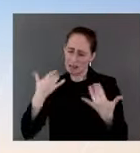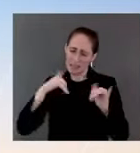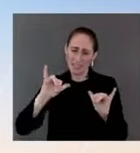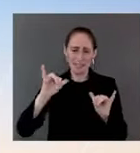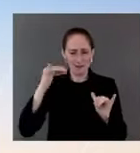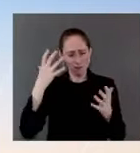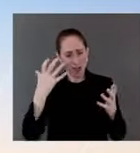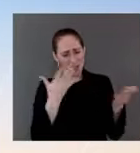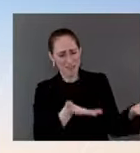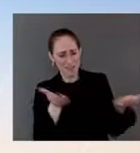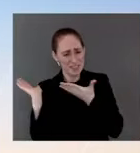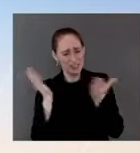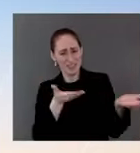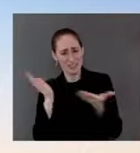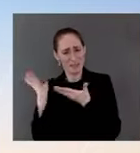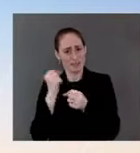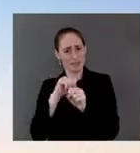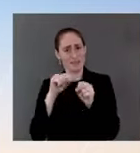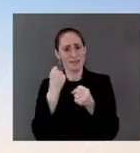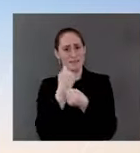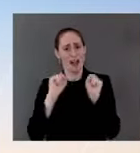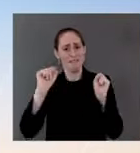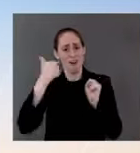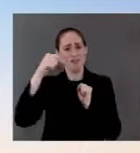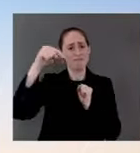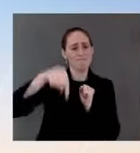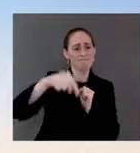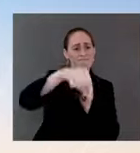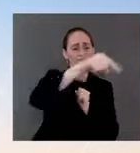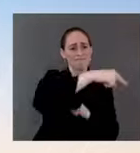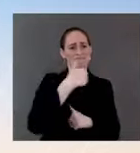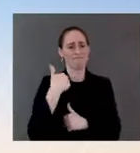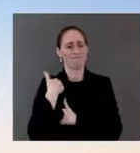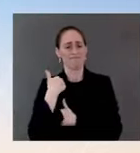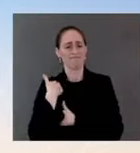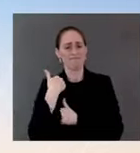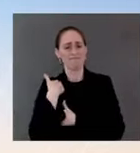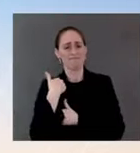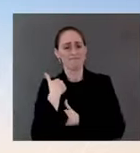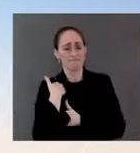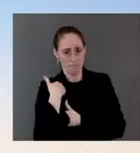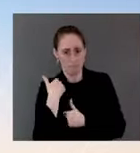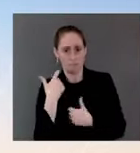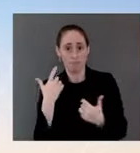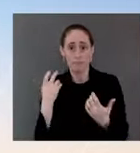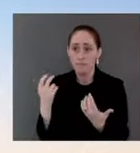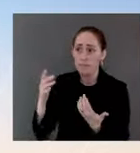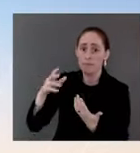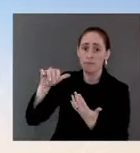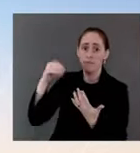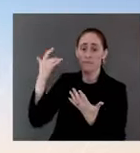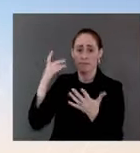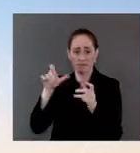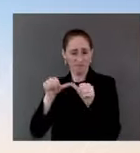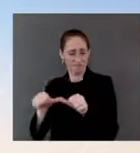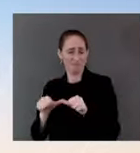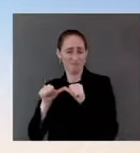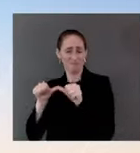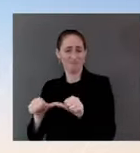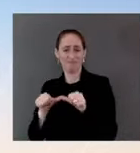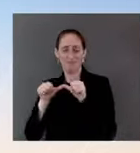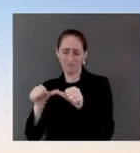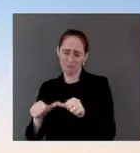refused evacuation until all of the other wounded soldiers were evacuated. His heroic actions at the cost of his life saved the lives of